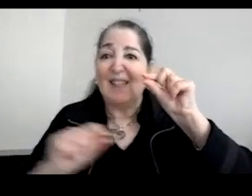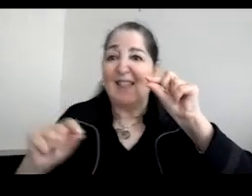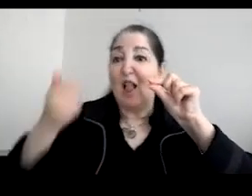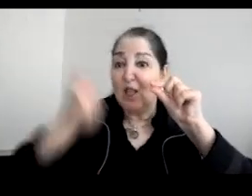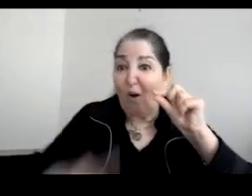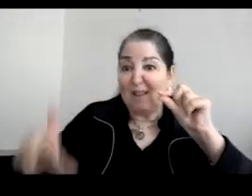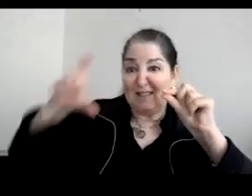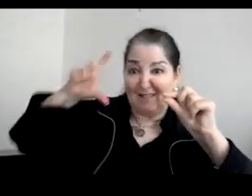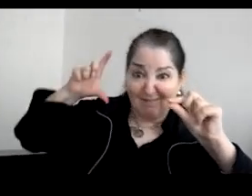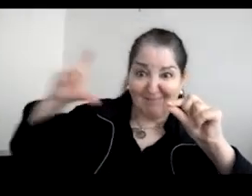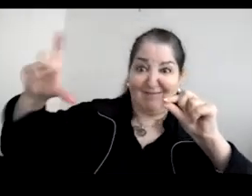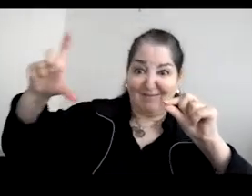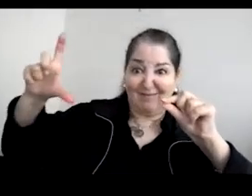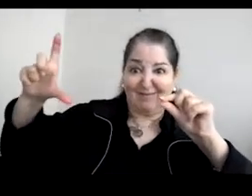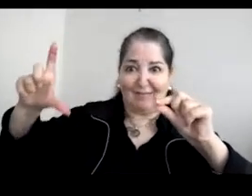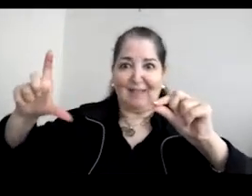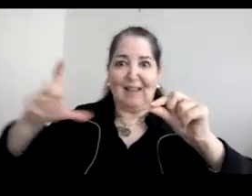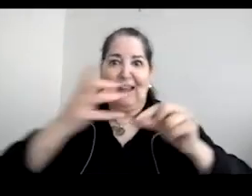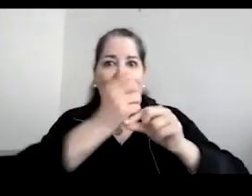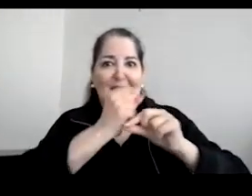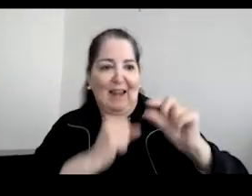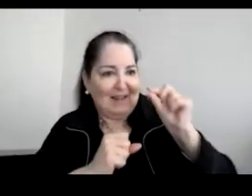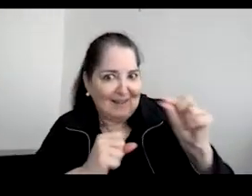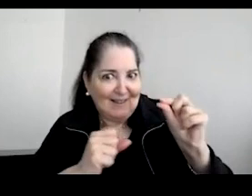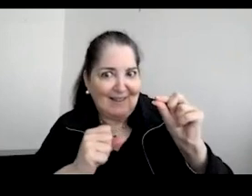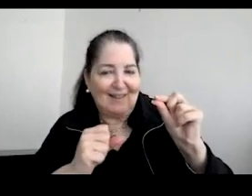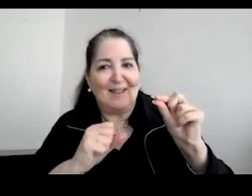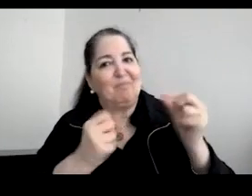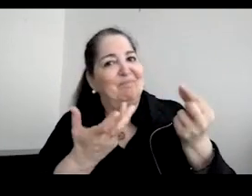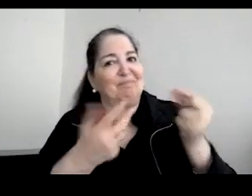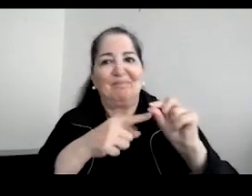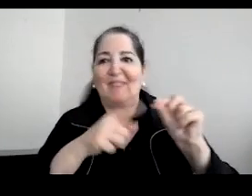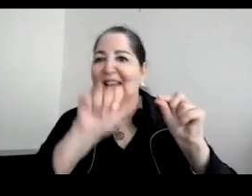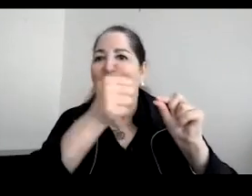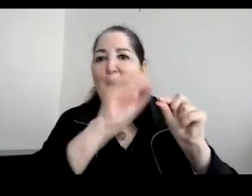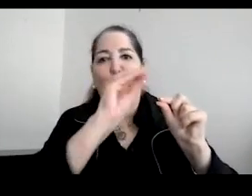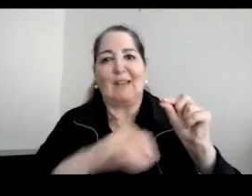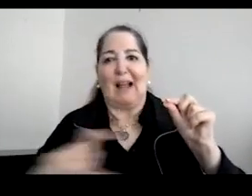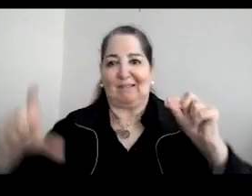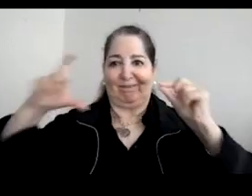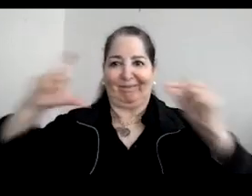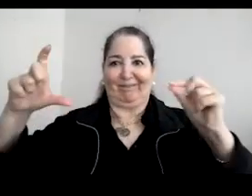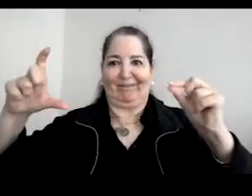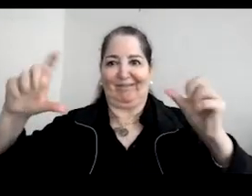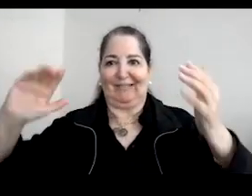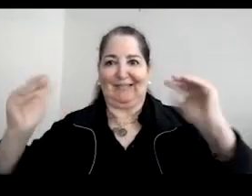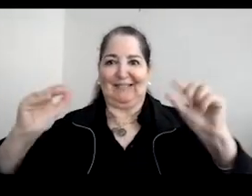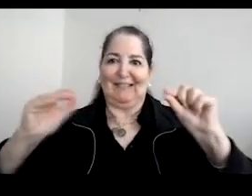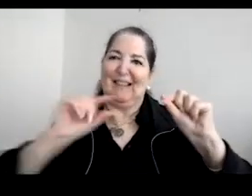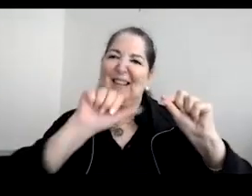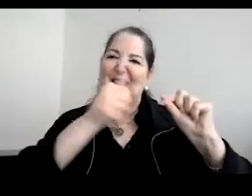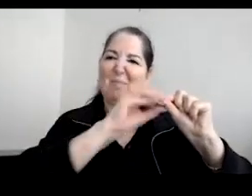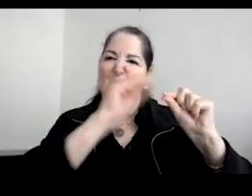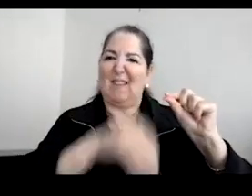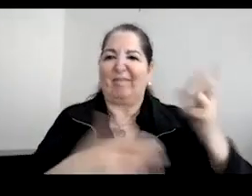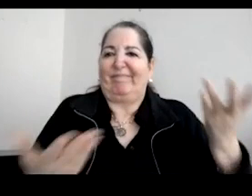lost overall. Okay, so we're still in a really deep hole with the economy. And even though it's likely that over the recovery, we're going to